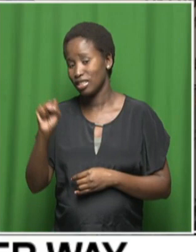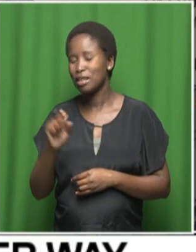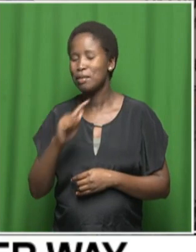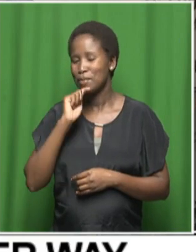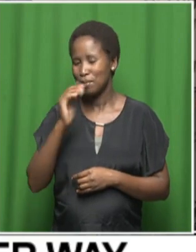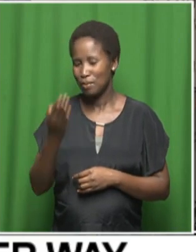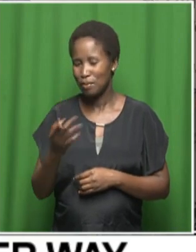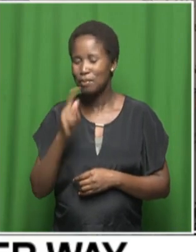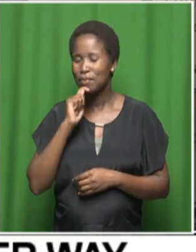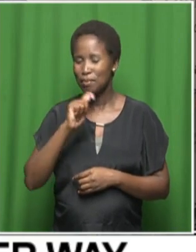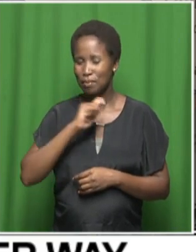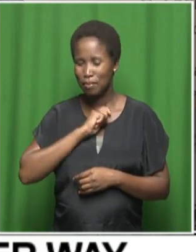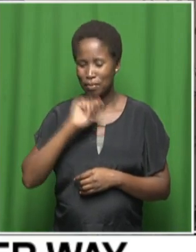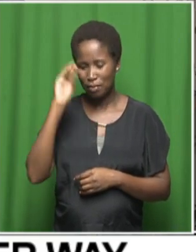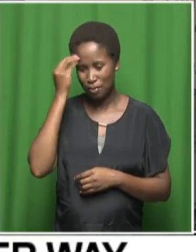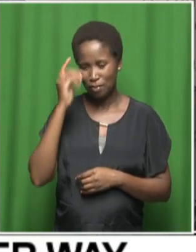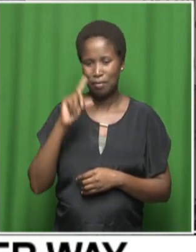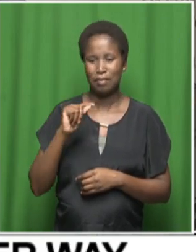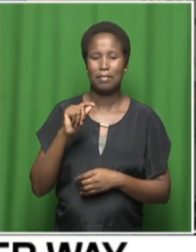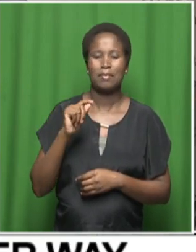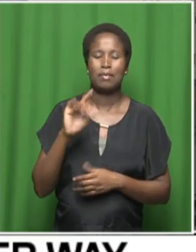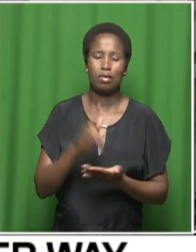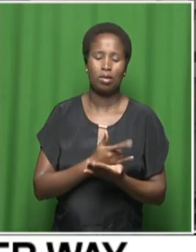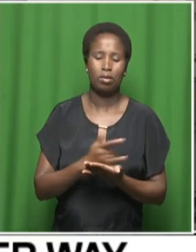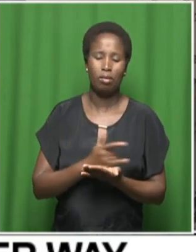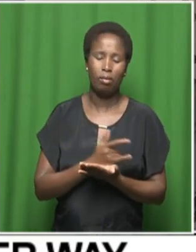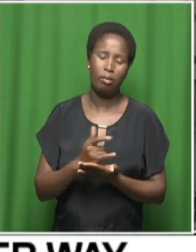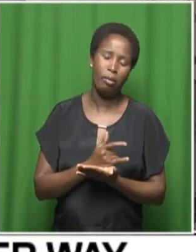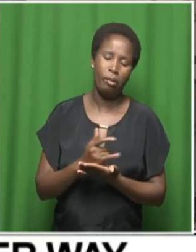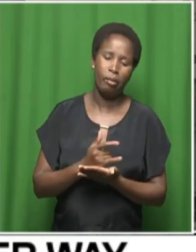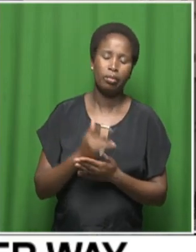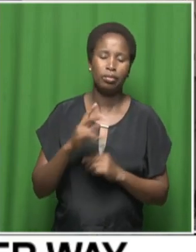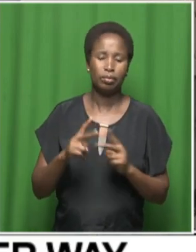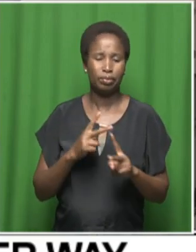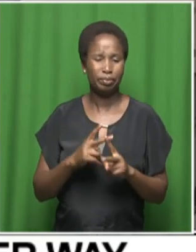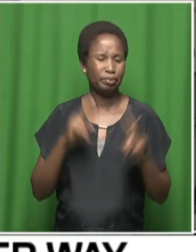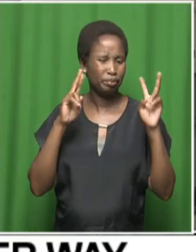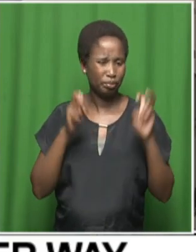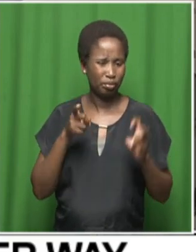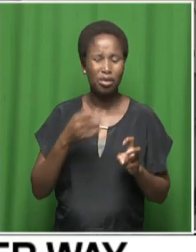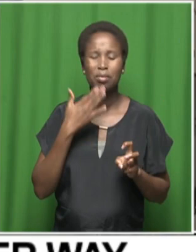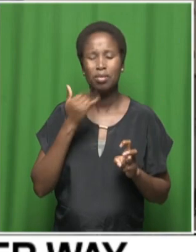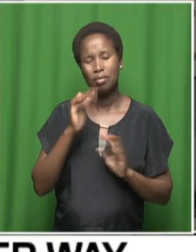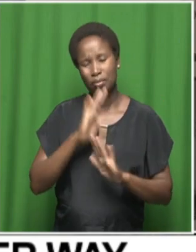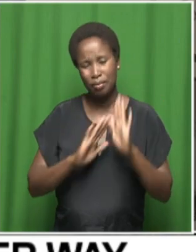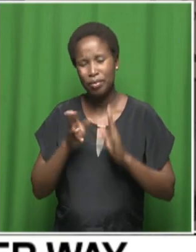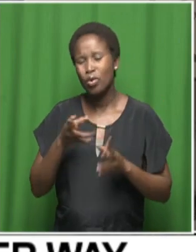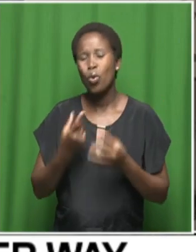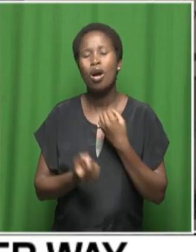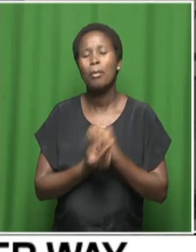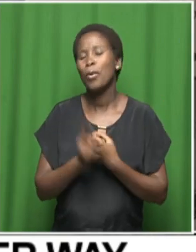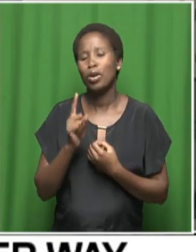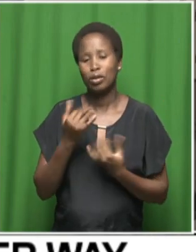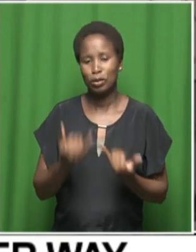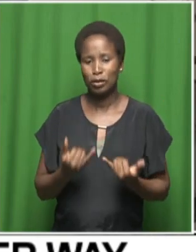this conversation on green hydrogen and the various facets of it. So what do you have in store for us this morning?